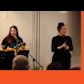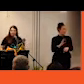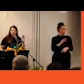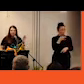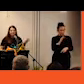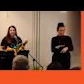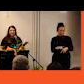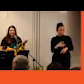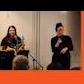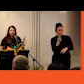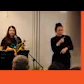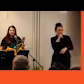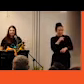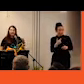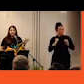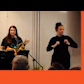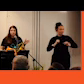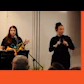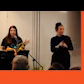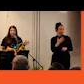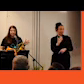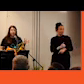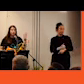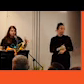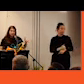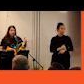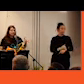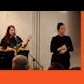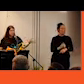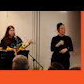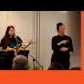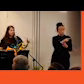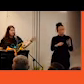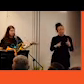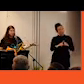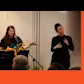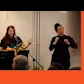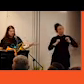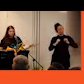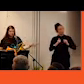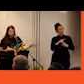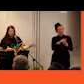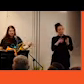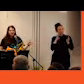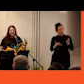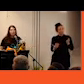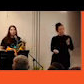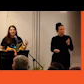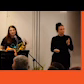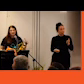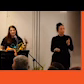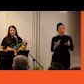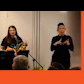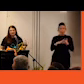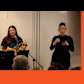be. I'm going to quickly highlight 3 different kinds of social behavior that humans engage in and regularly, especially children, and